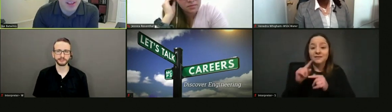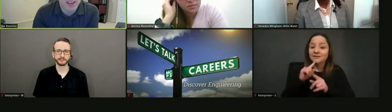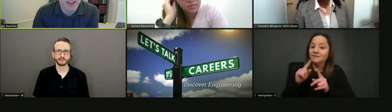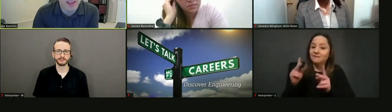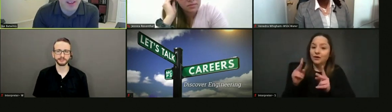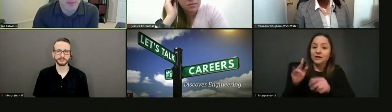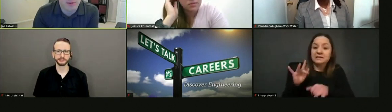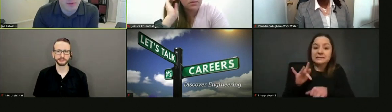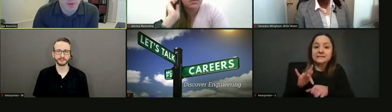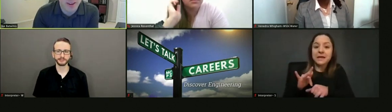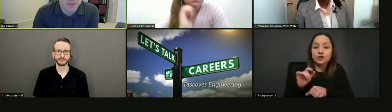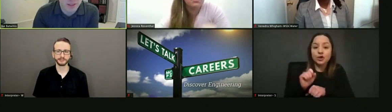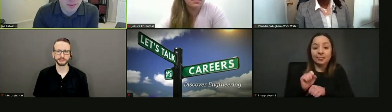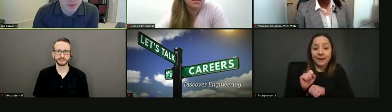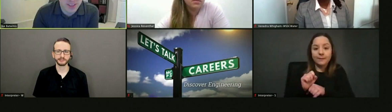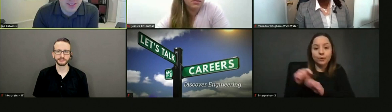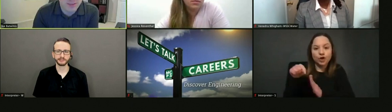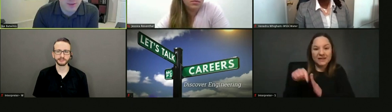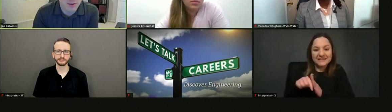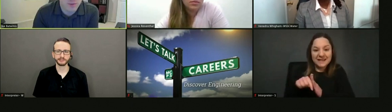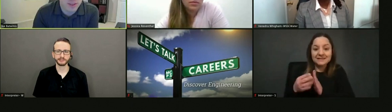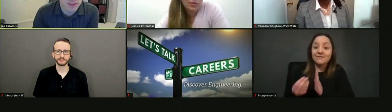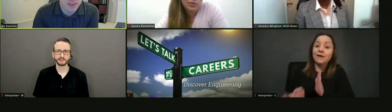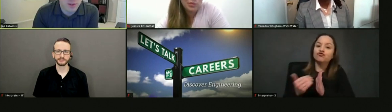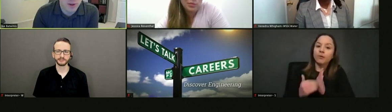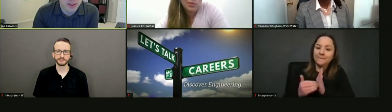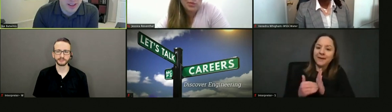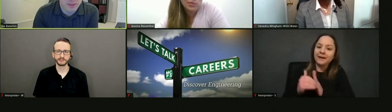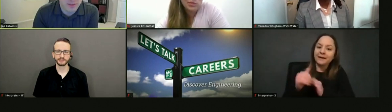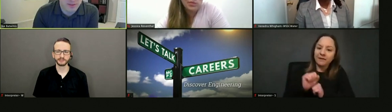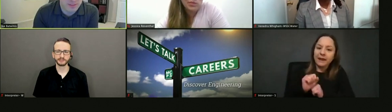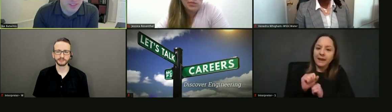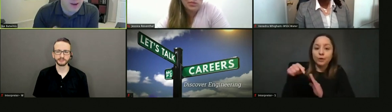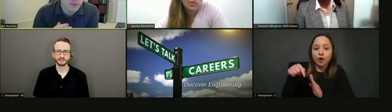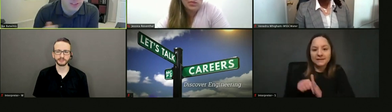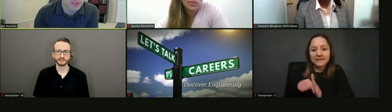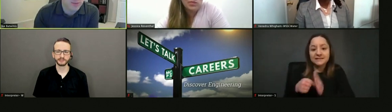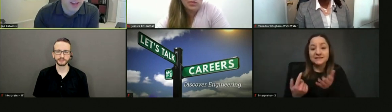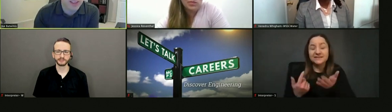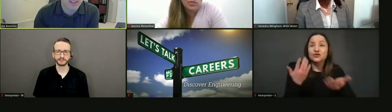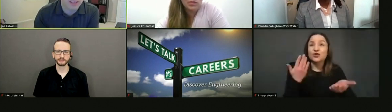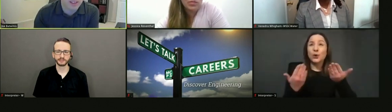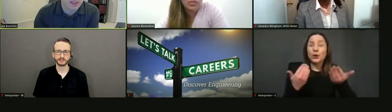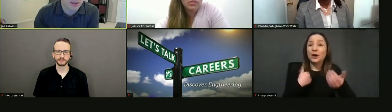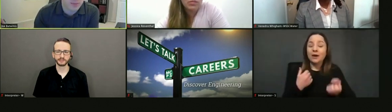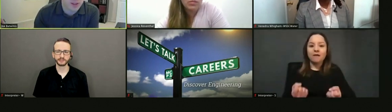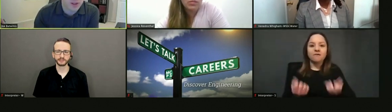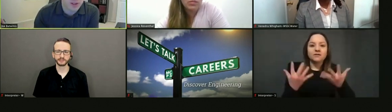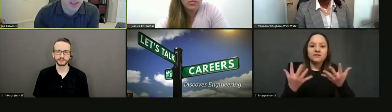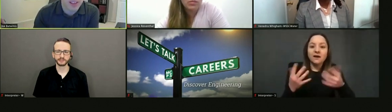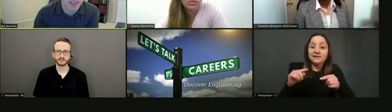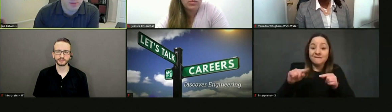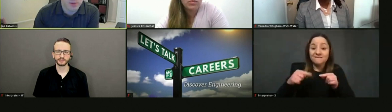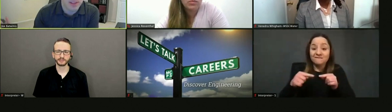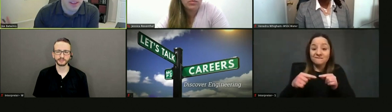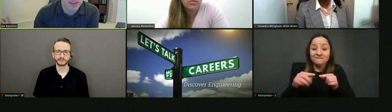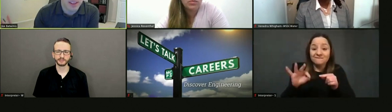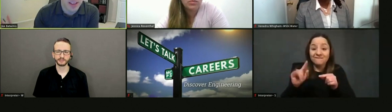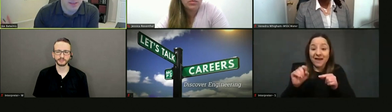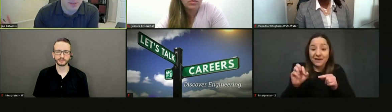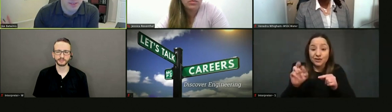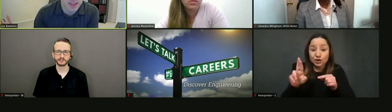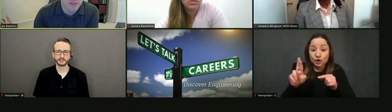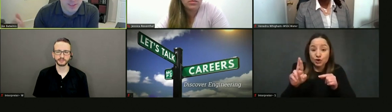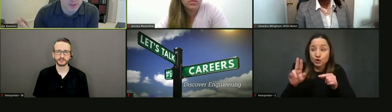intensive and repetitive labor intensive. So you might have thousands of fasteners along the side of an airplane that